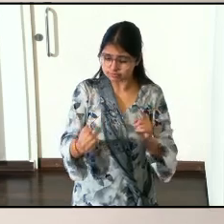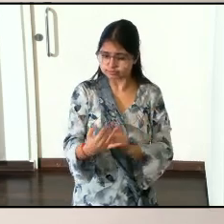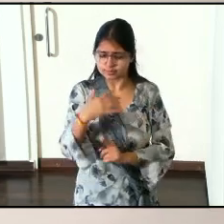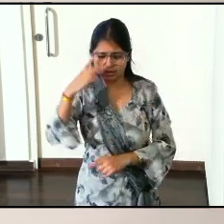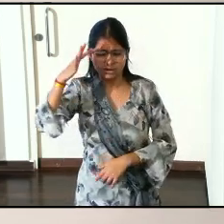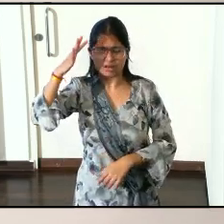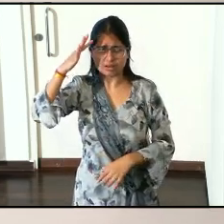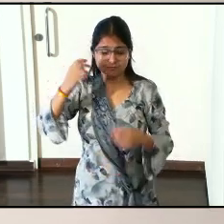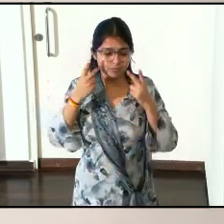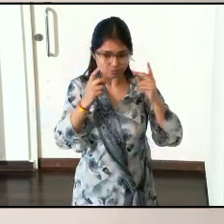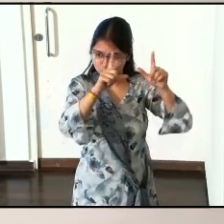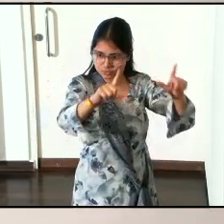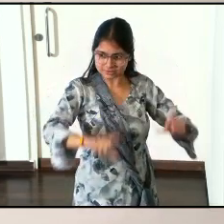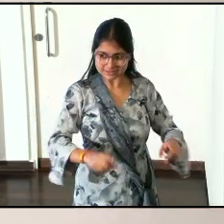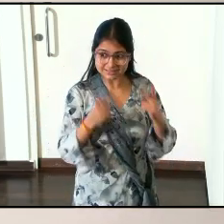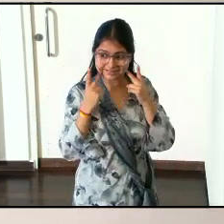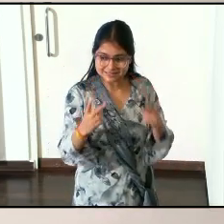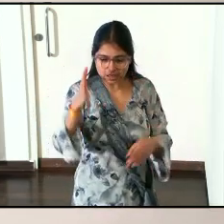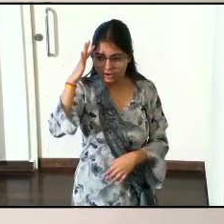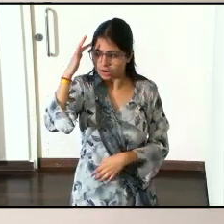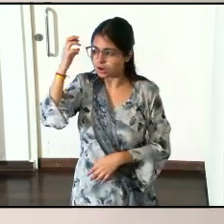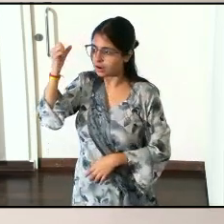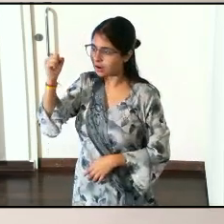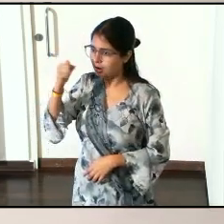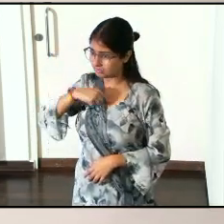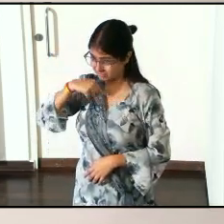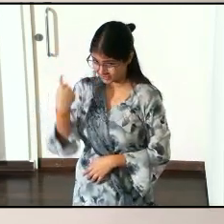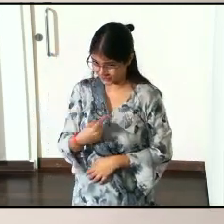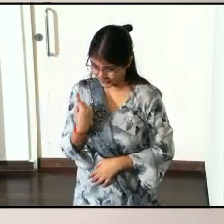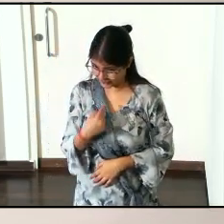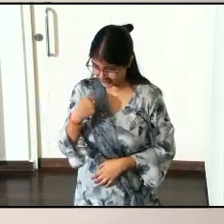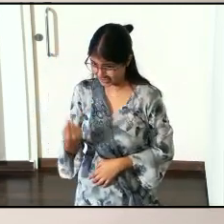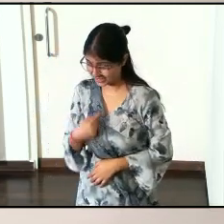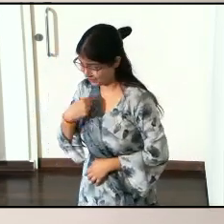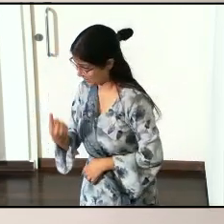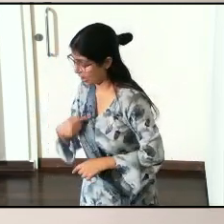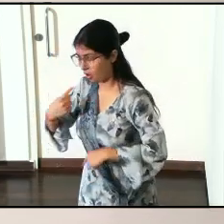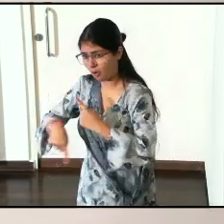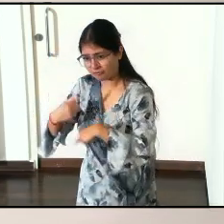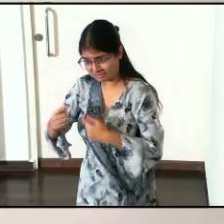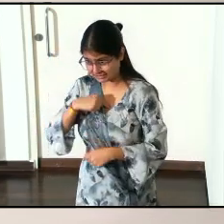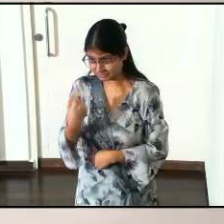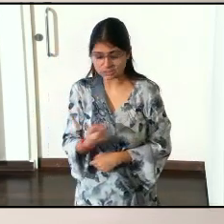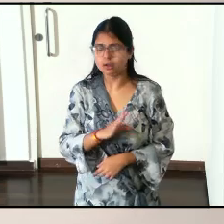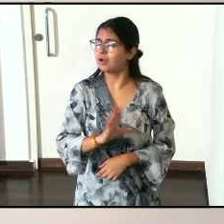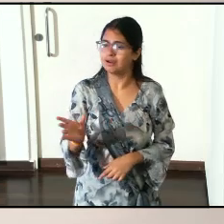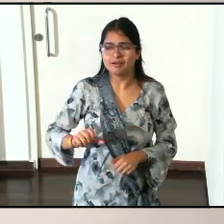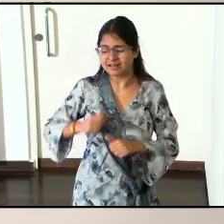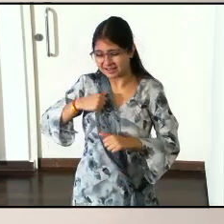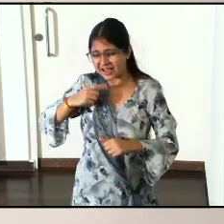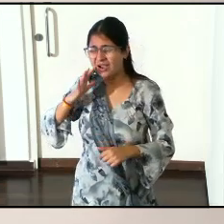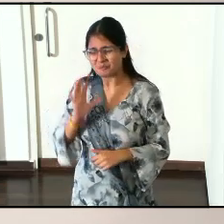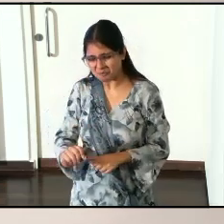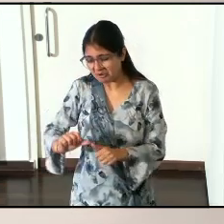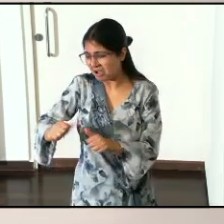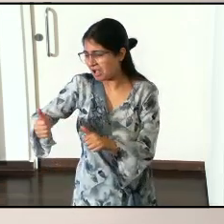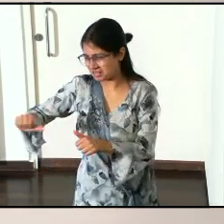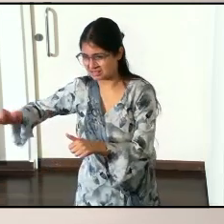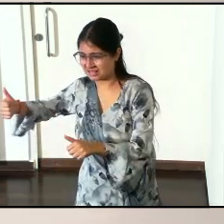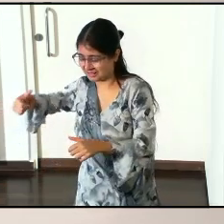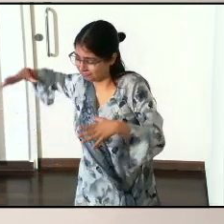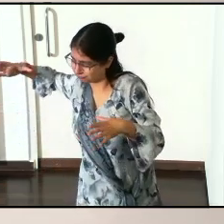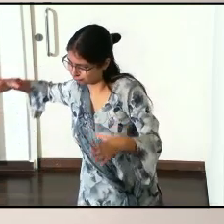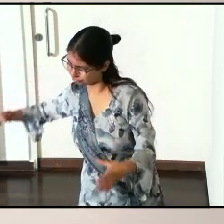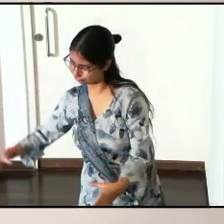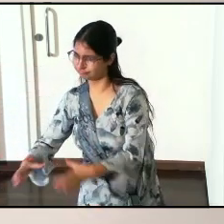It reminds us that it isn't just me all the time. I think it's important to think about collectivities